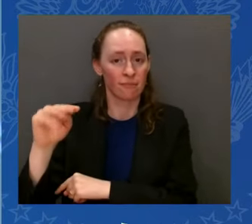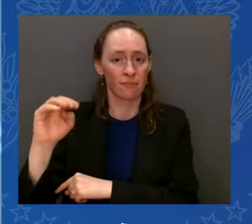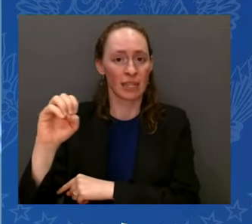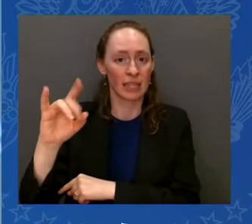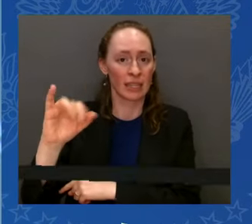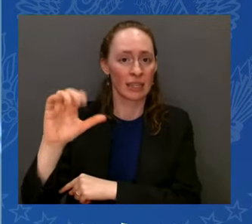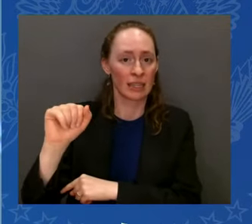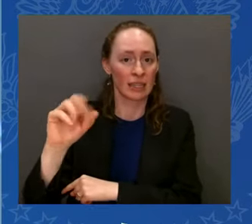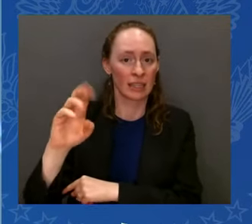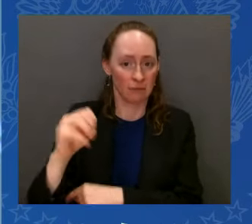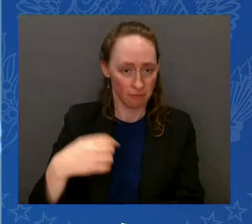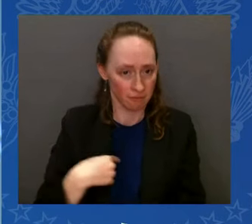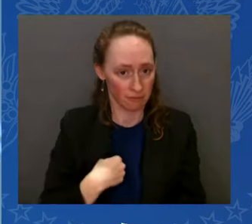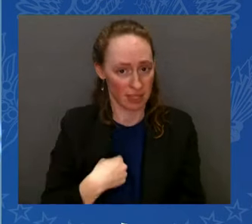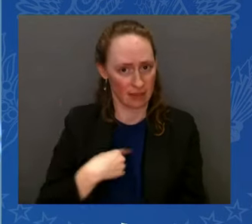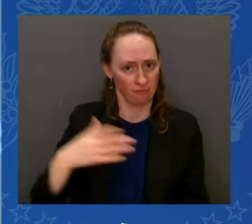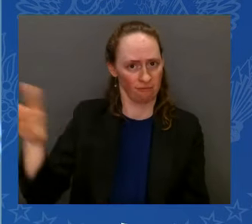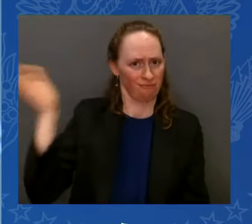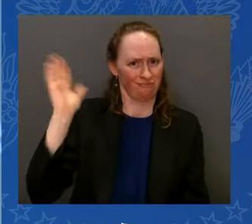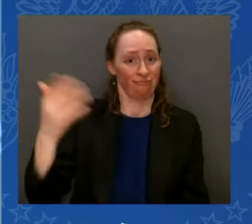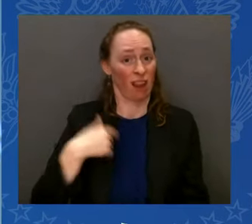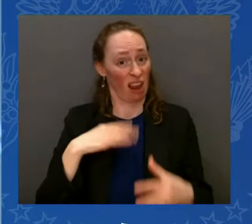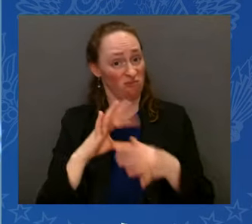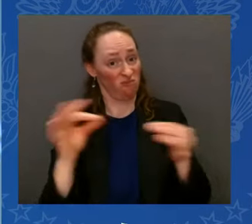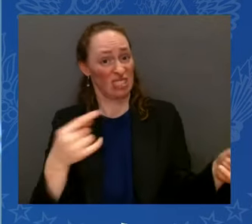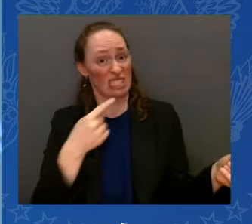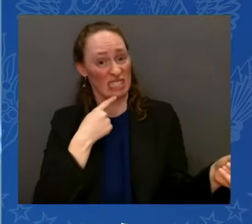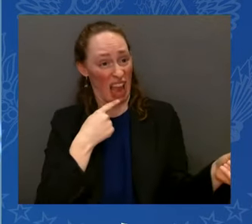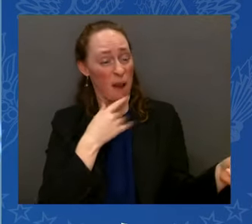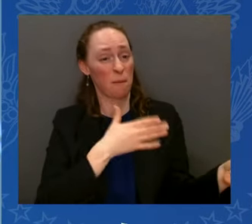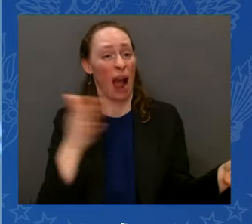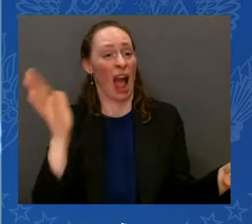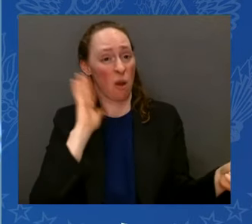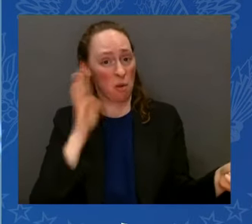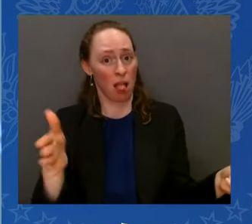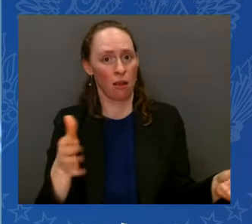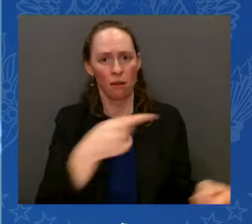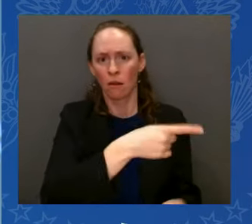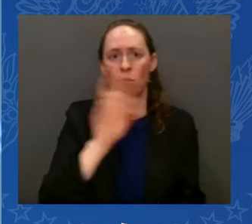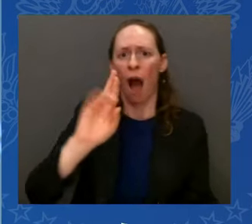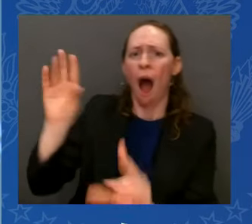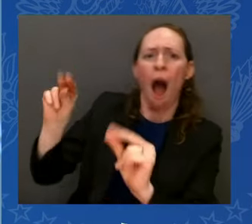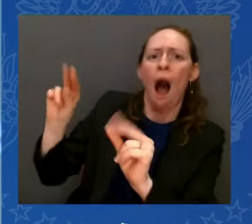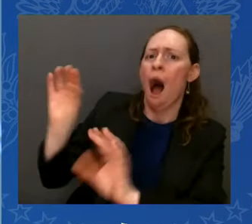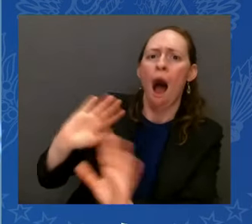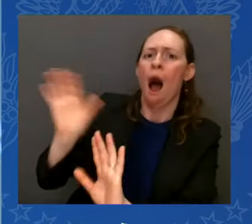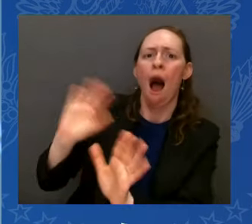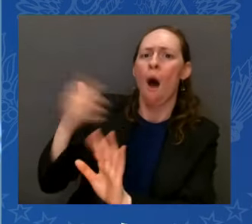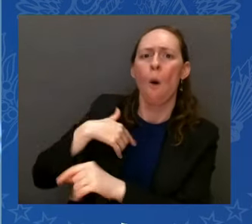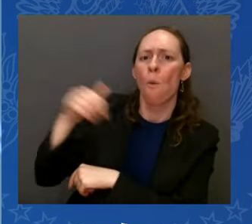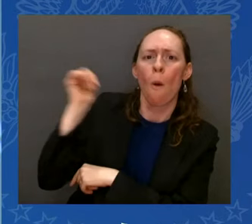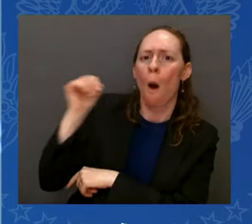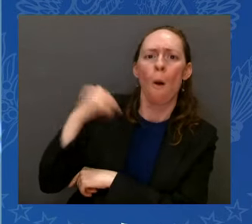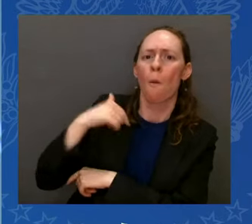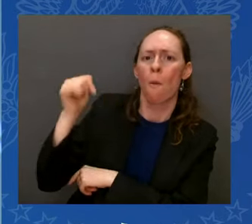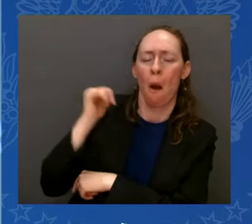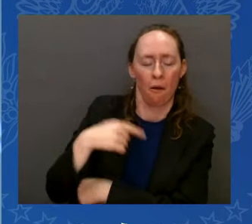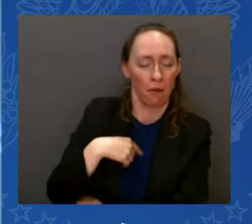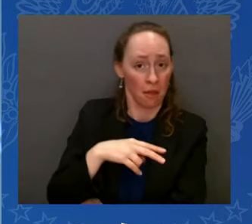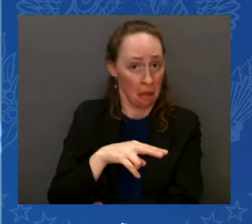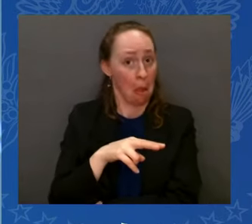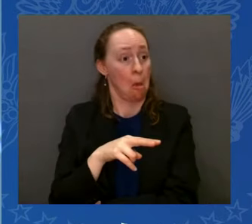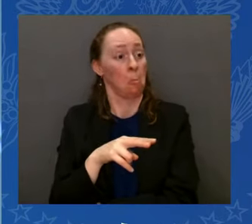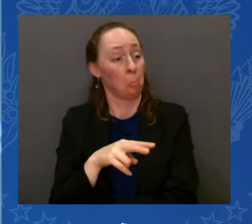the table. I sure hope so. If that's true, I'll believe it when I see it, but I hope that's